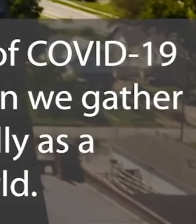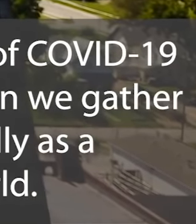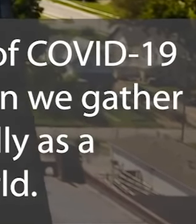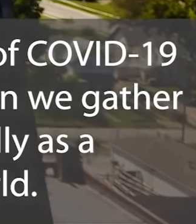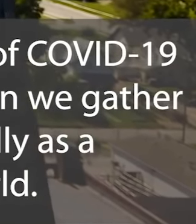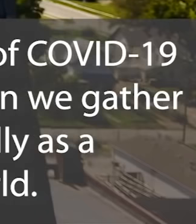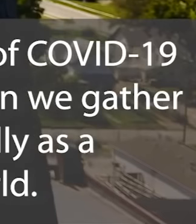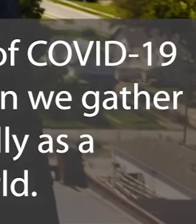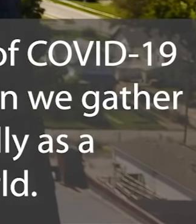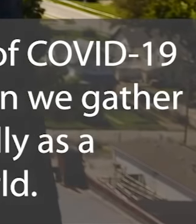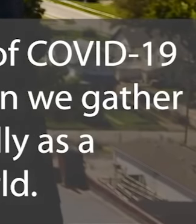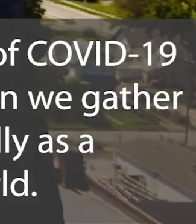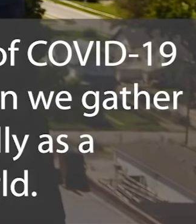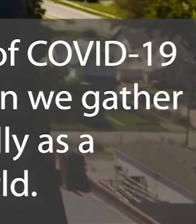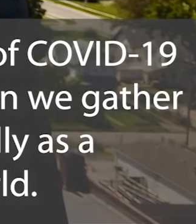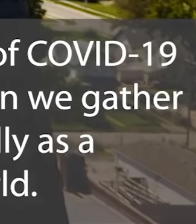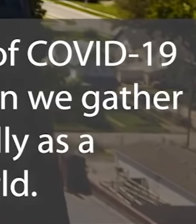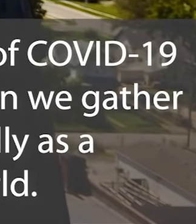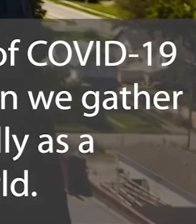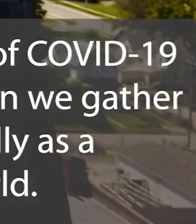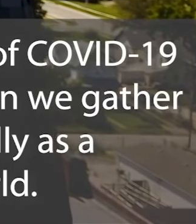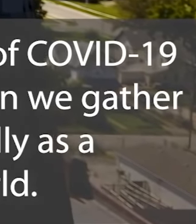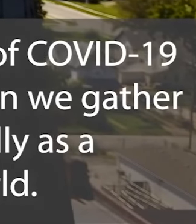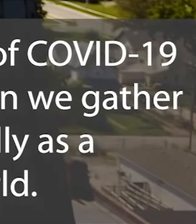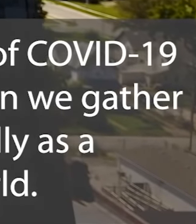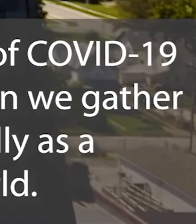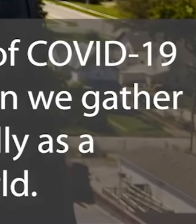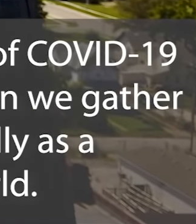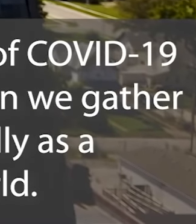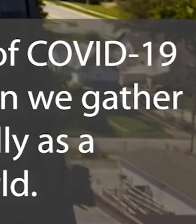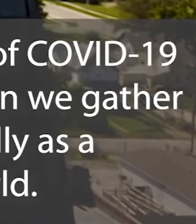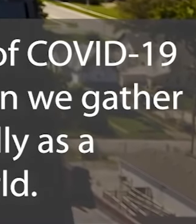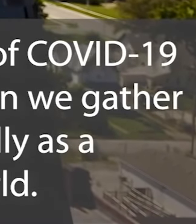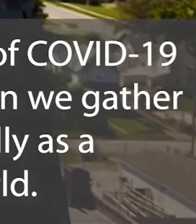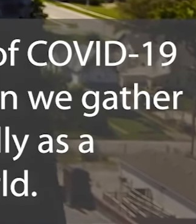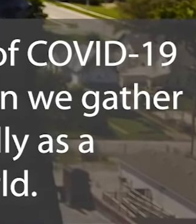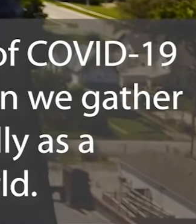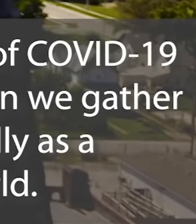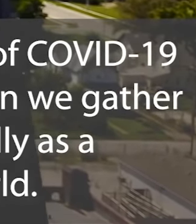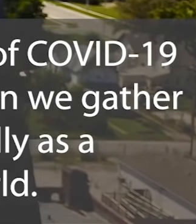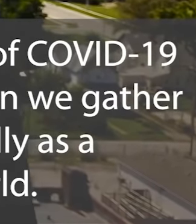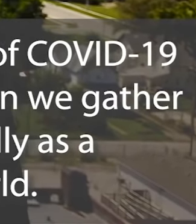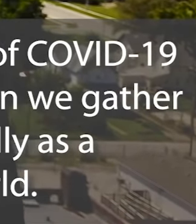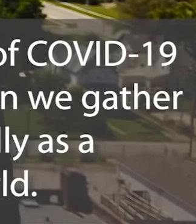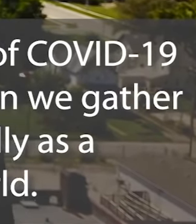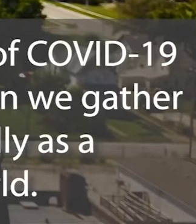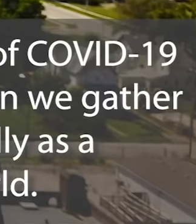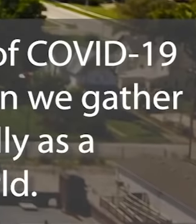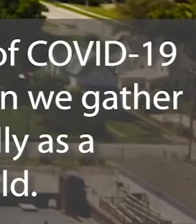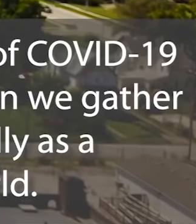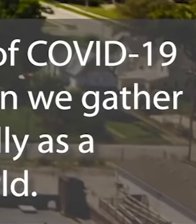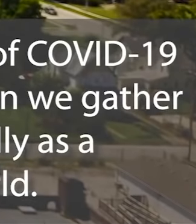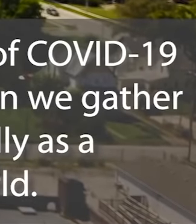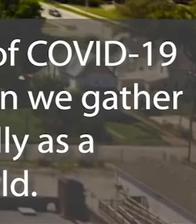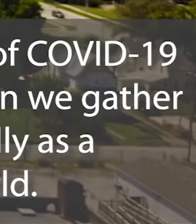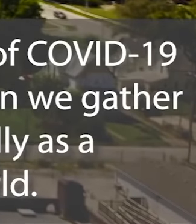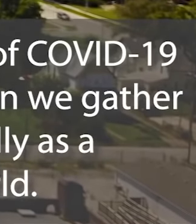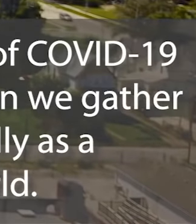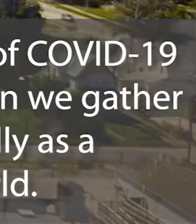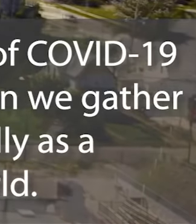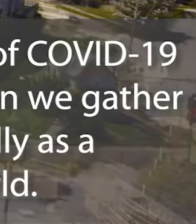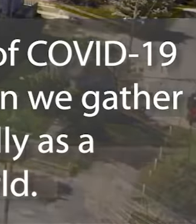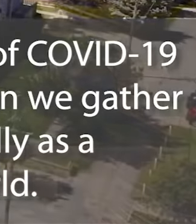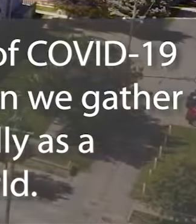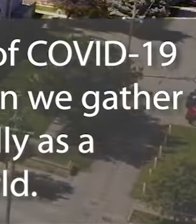so for the time being. Until we can gather as a parish family again, we will celebrate virtually as a parish family with friends